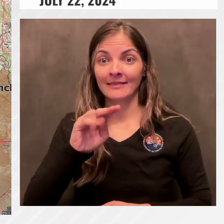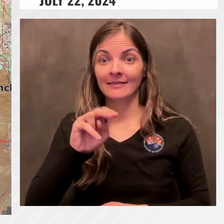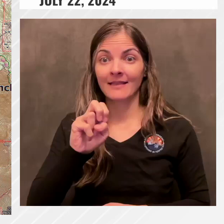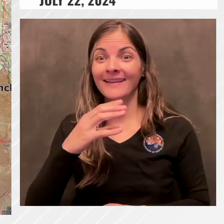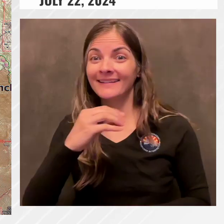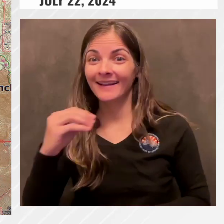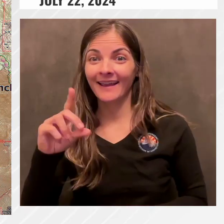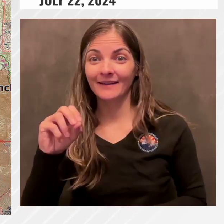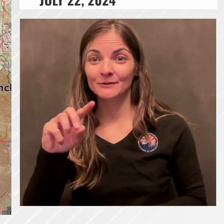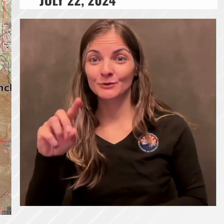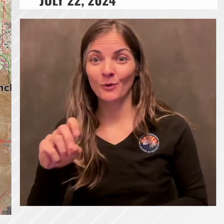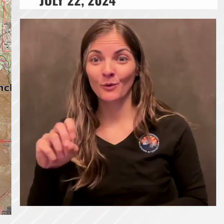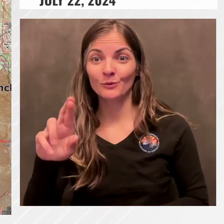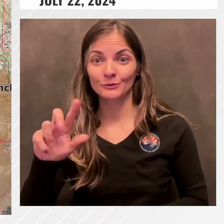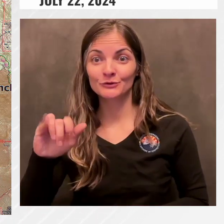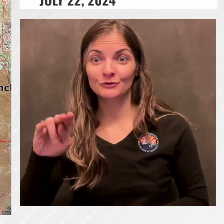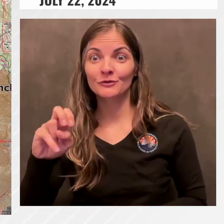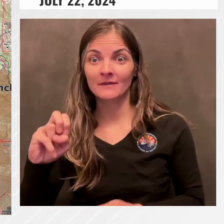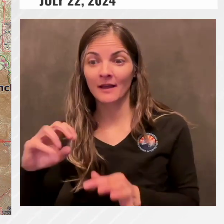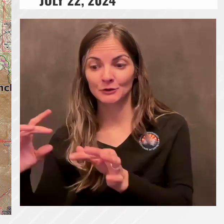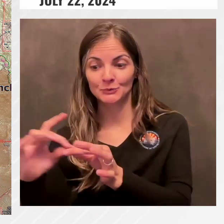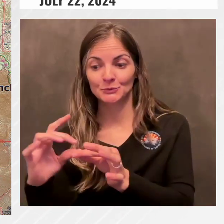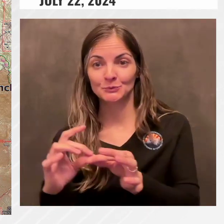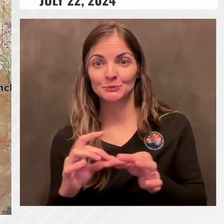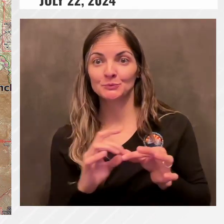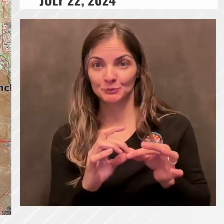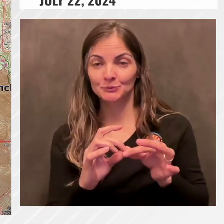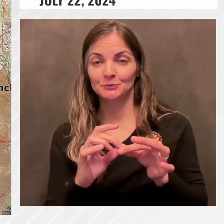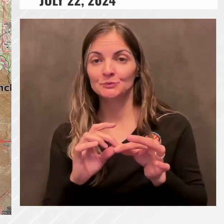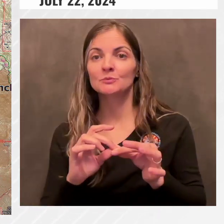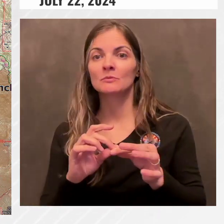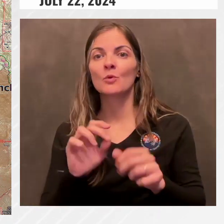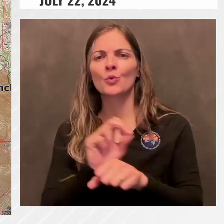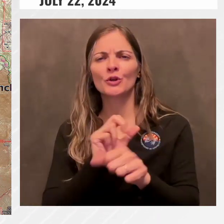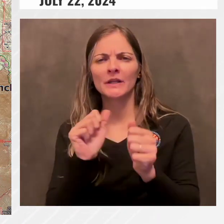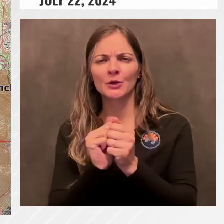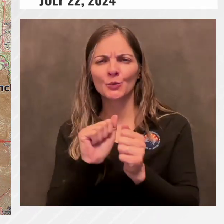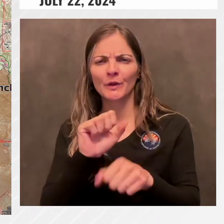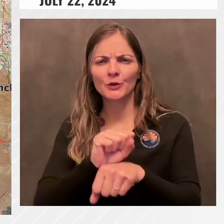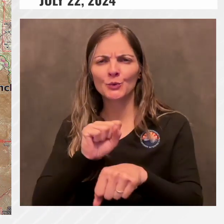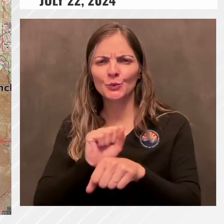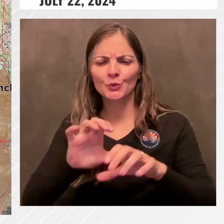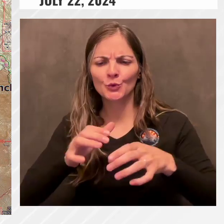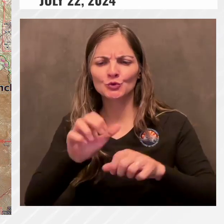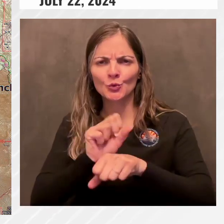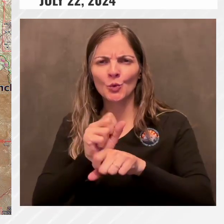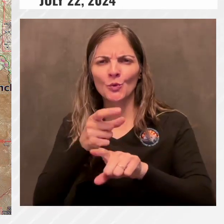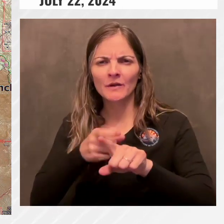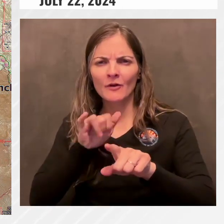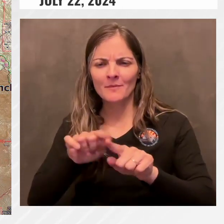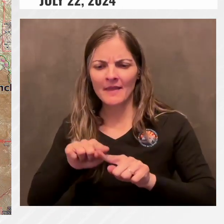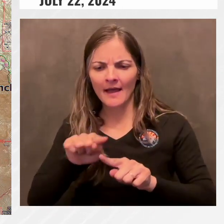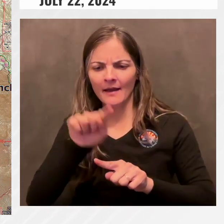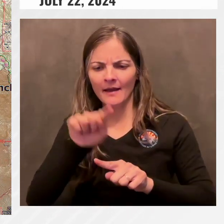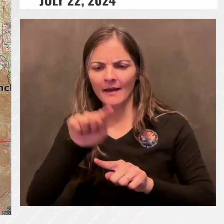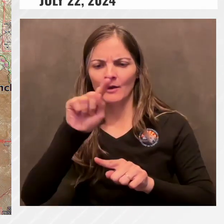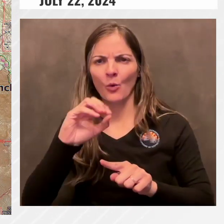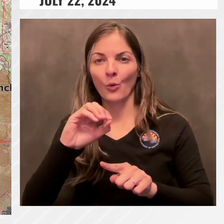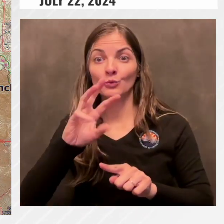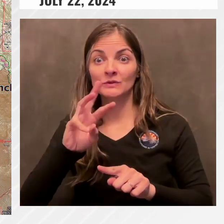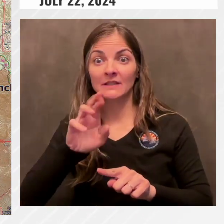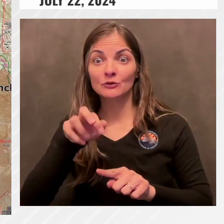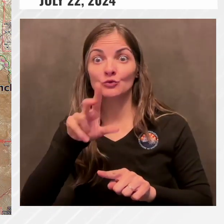in with resources and crews that came off of the 06 road down into Mosquito Creek. We had a very successful firing